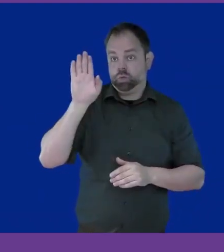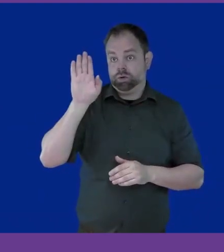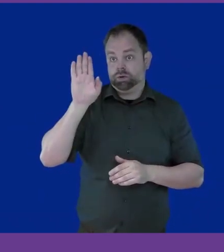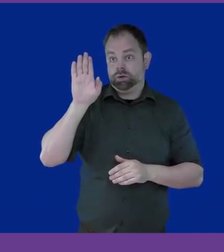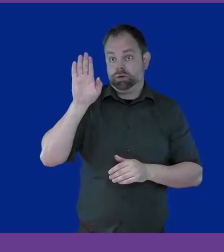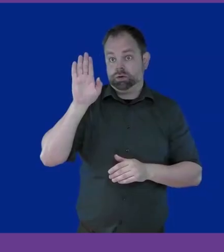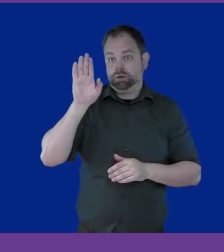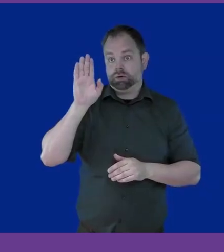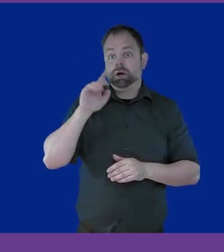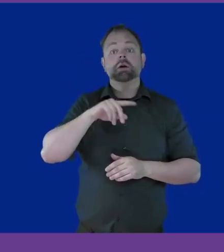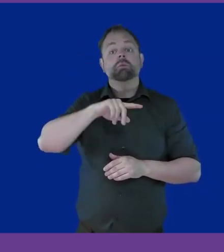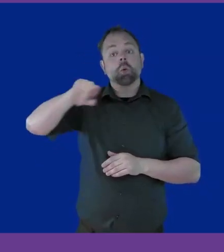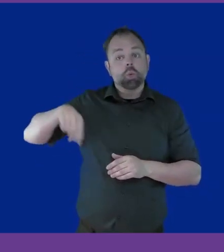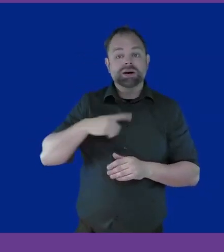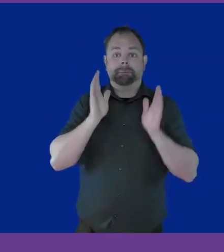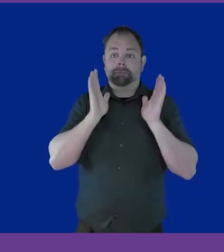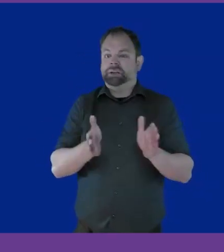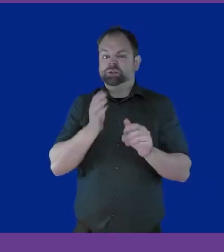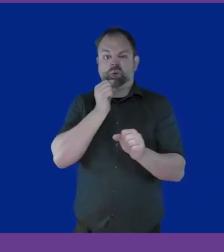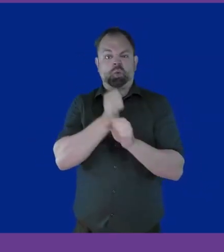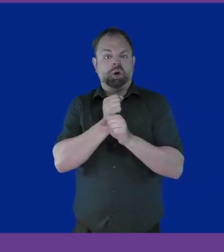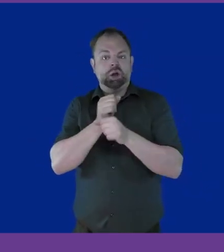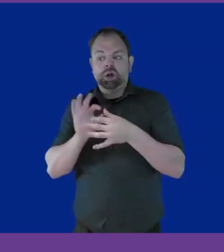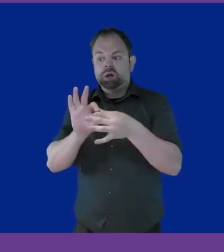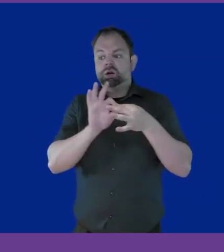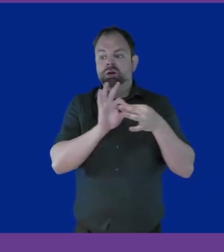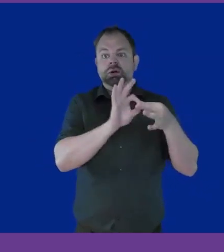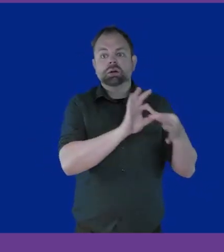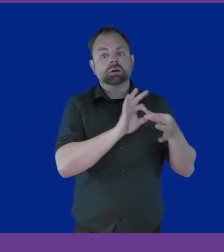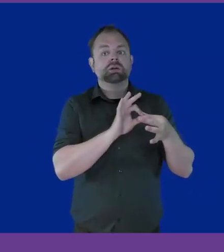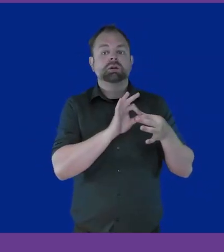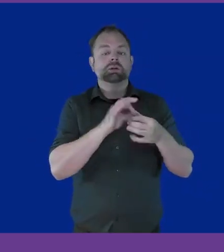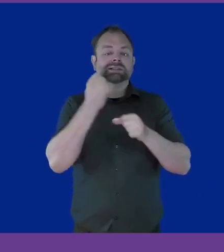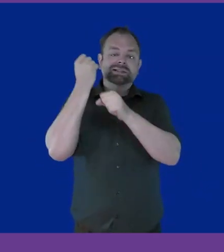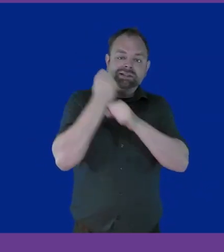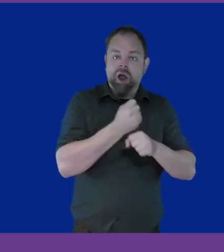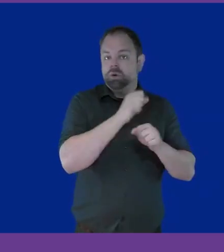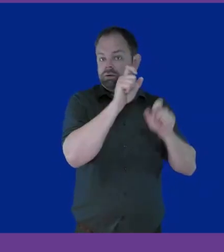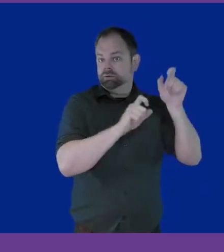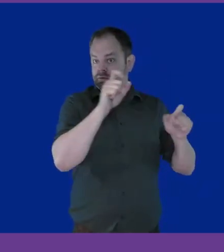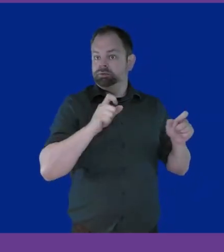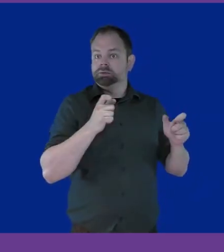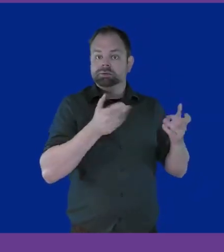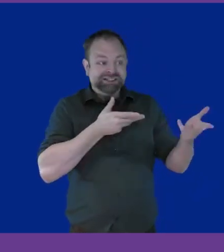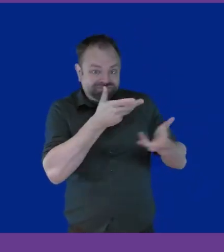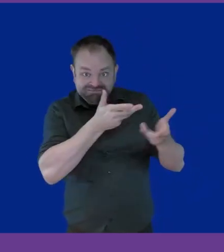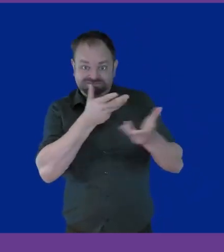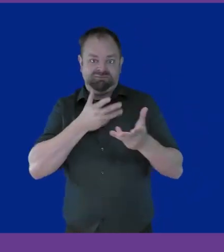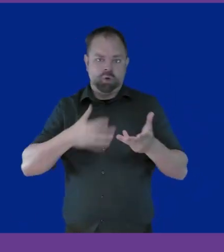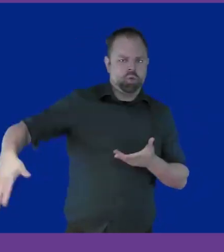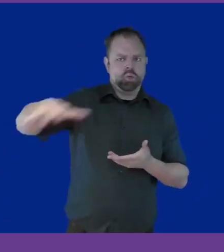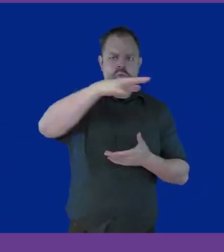users, the public administrations, the professionals developing all